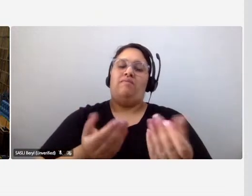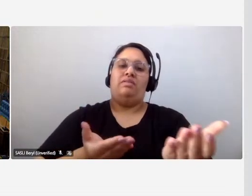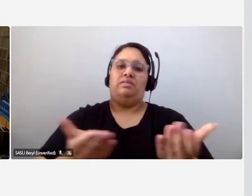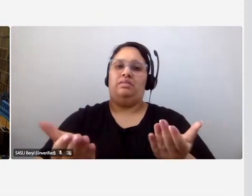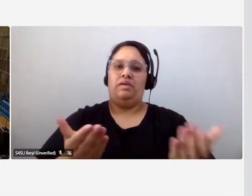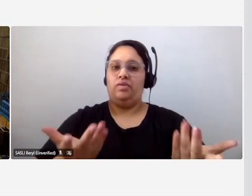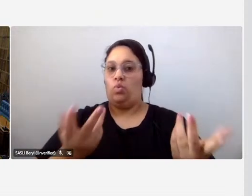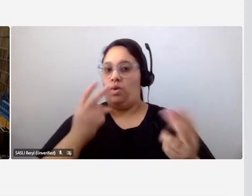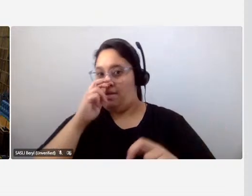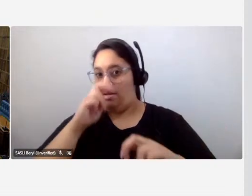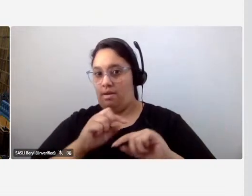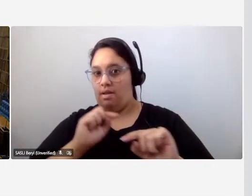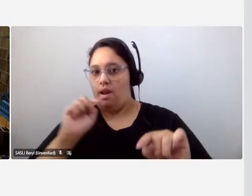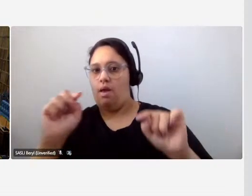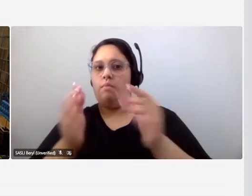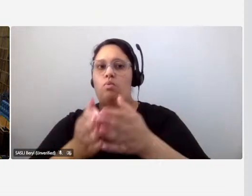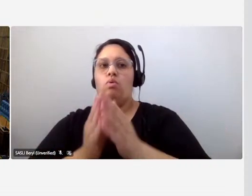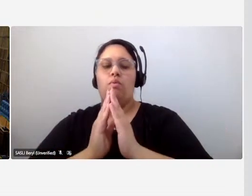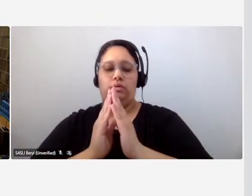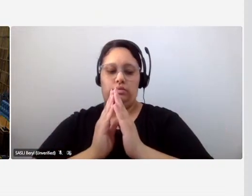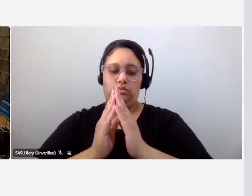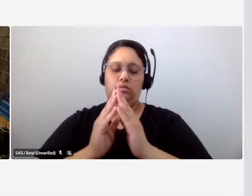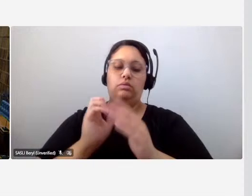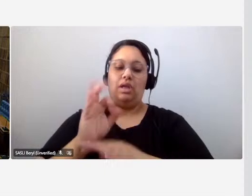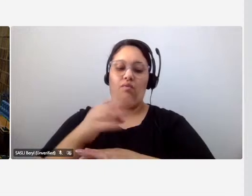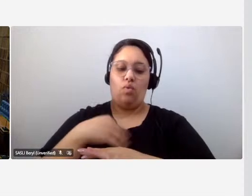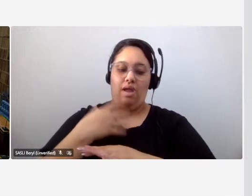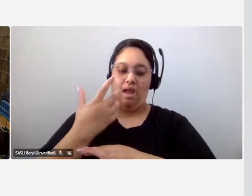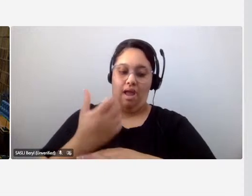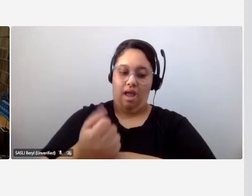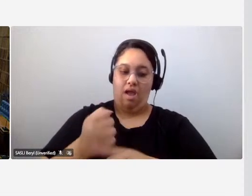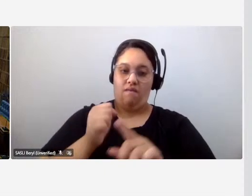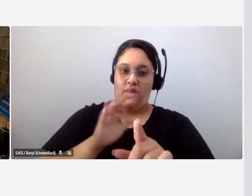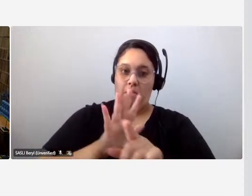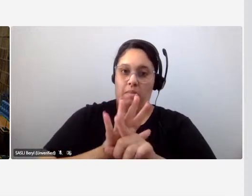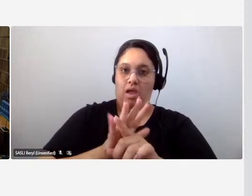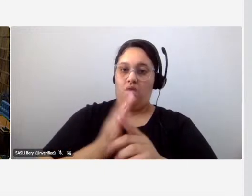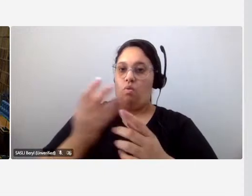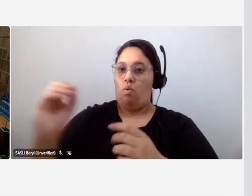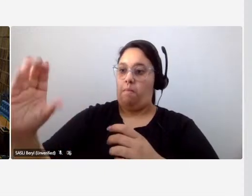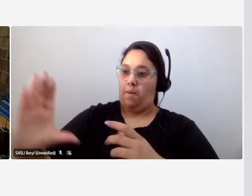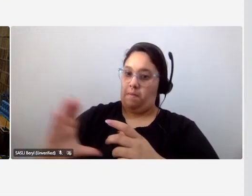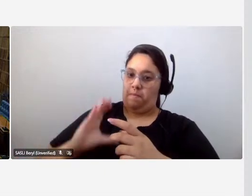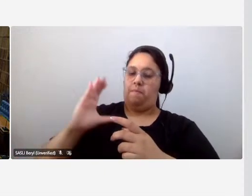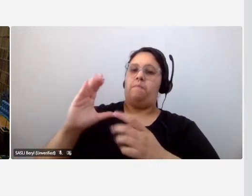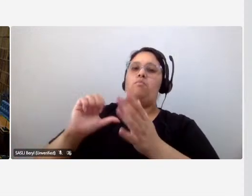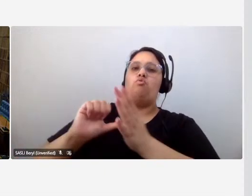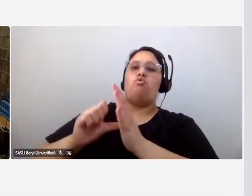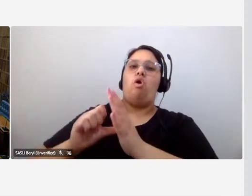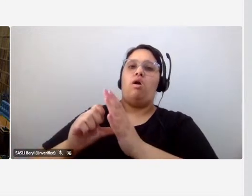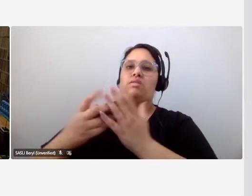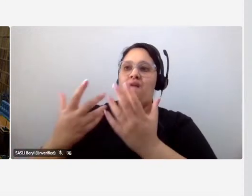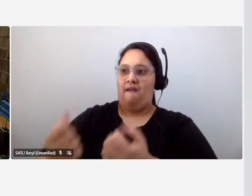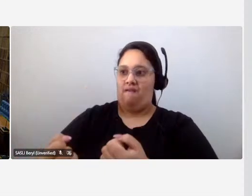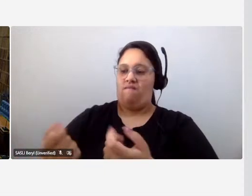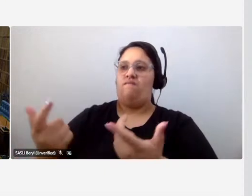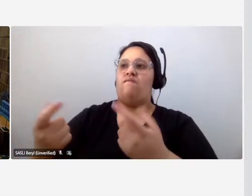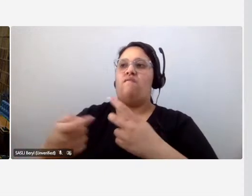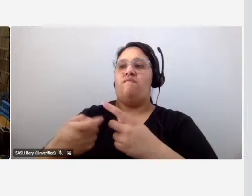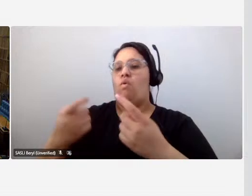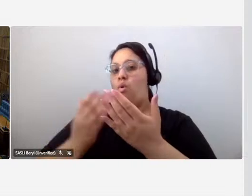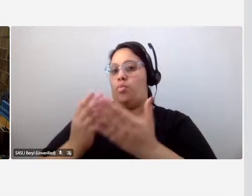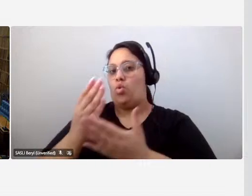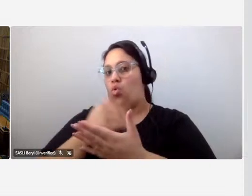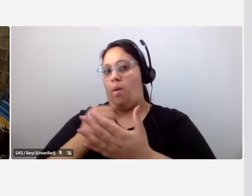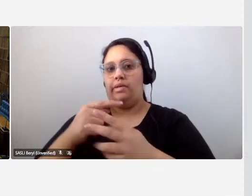where services are requested. If we have a big input of money from conditional grants for